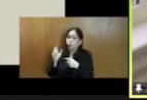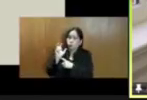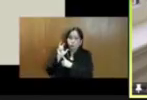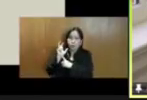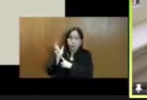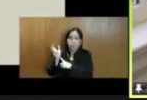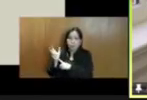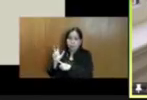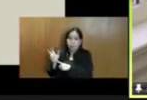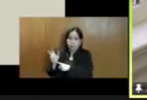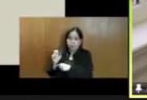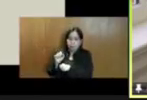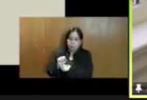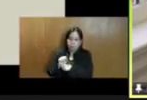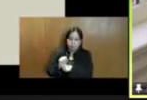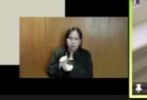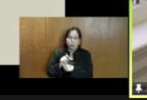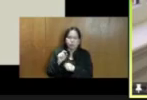really